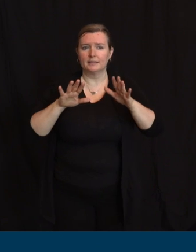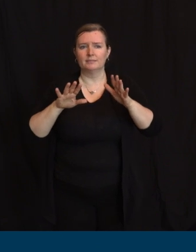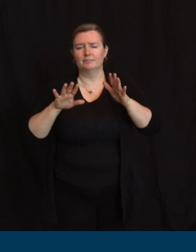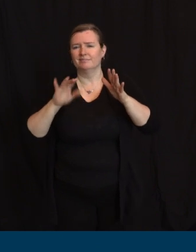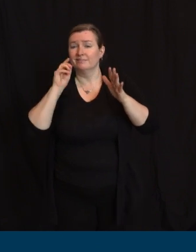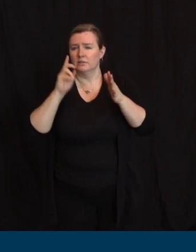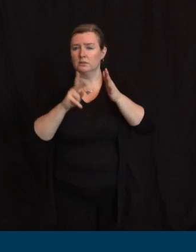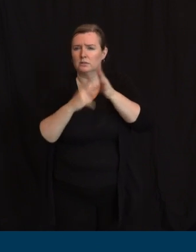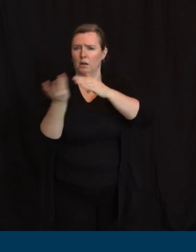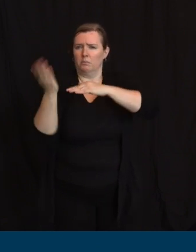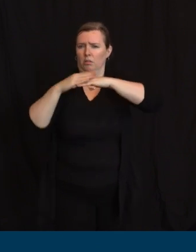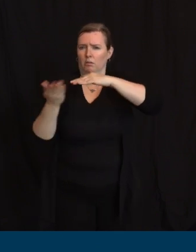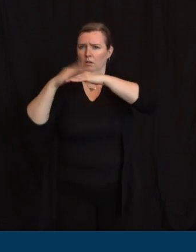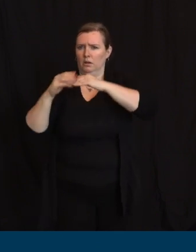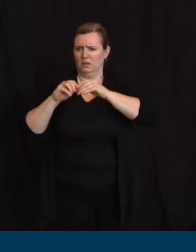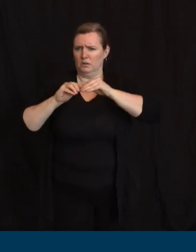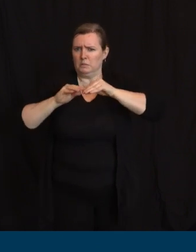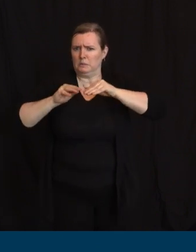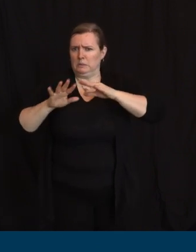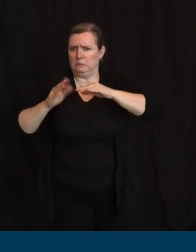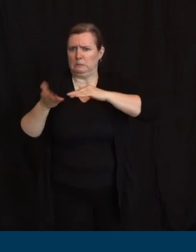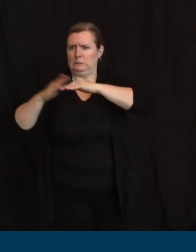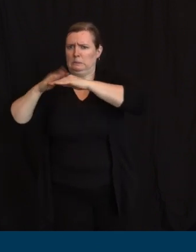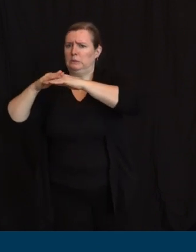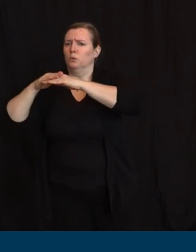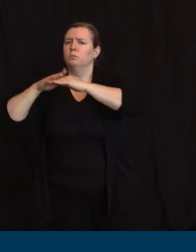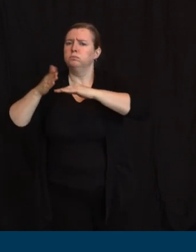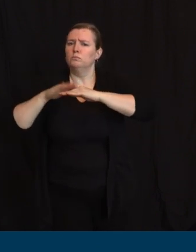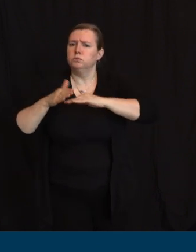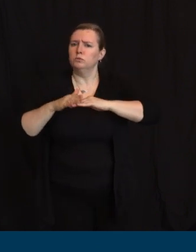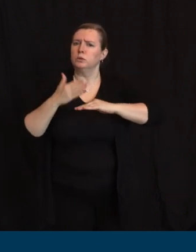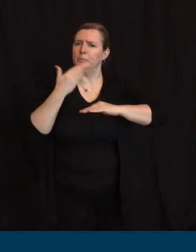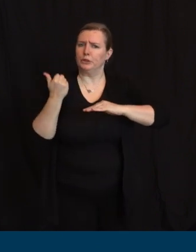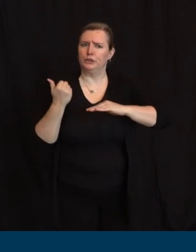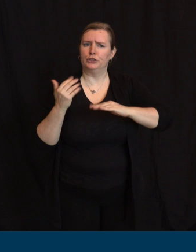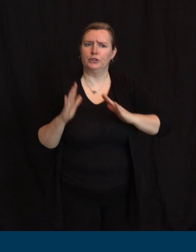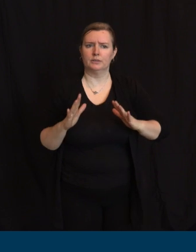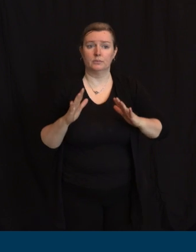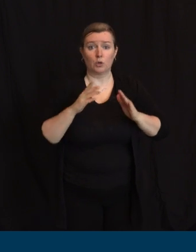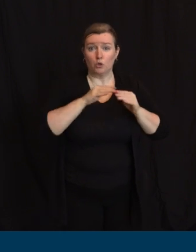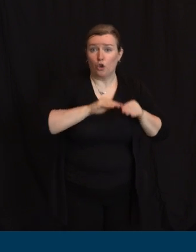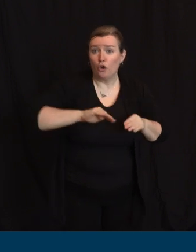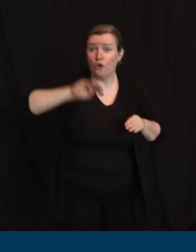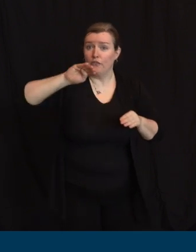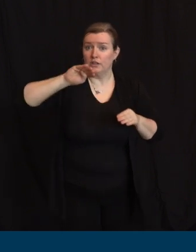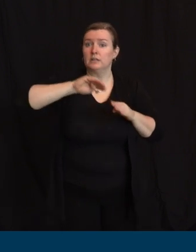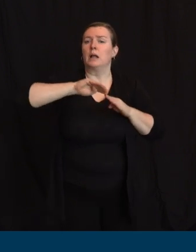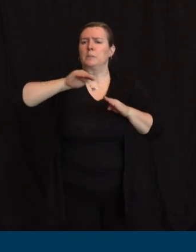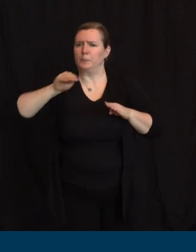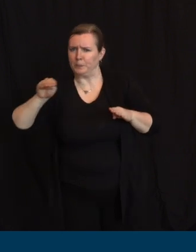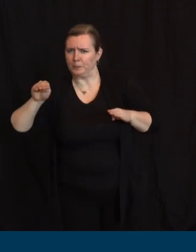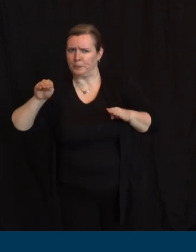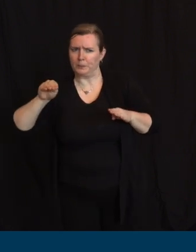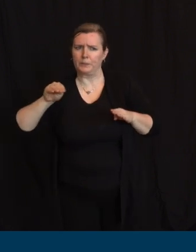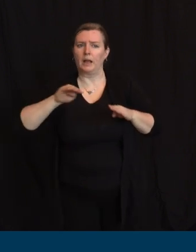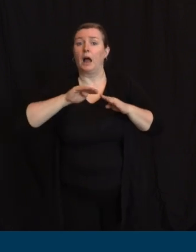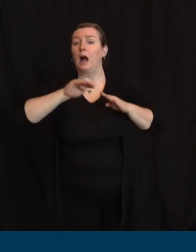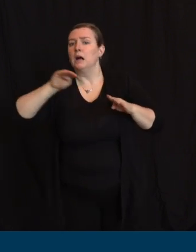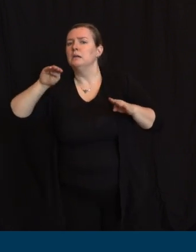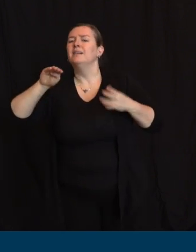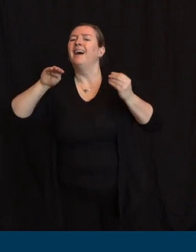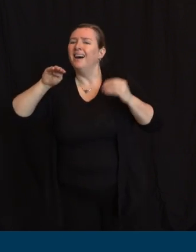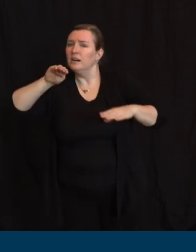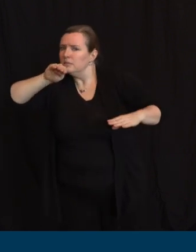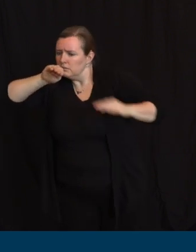our challenge together. Our goals are twofold: to flatten the curve and bend it back down. We cannot have a